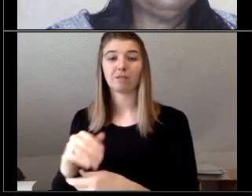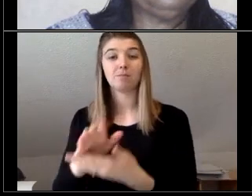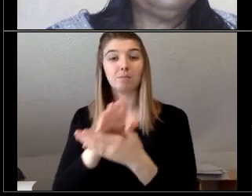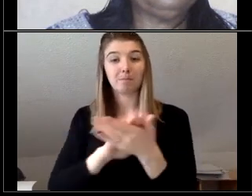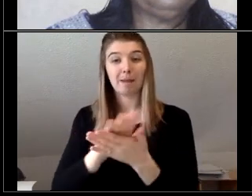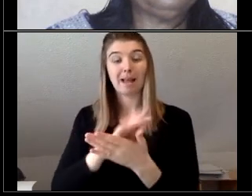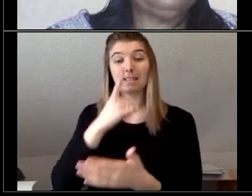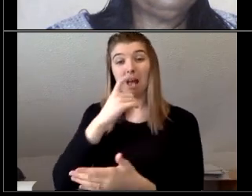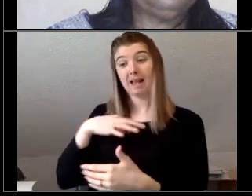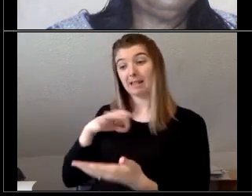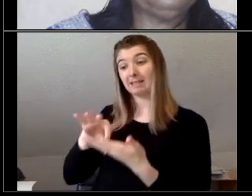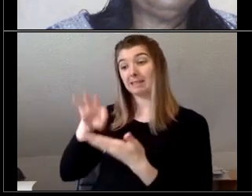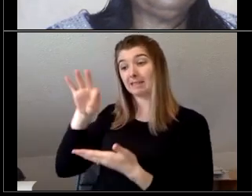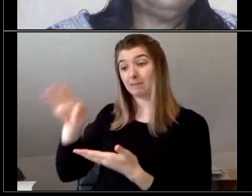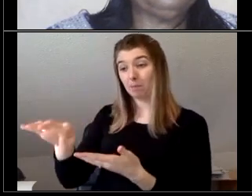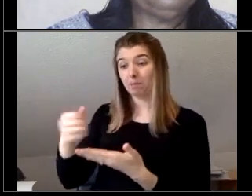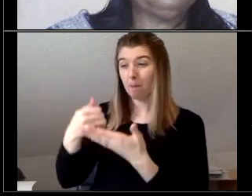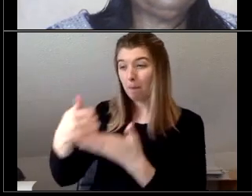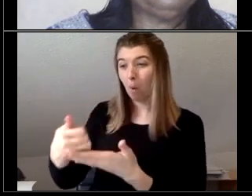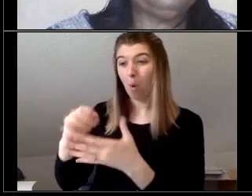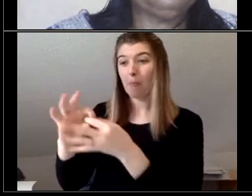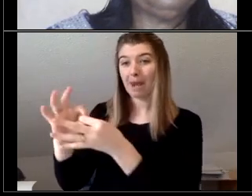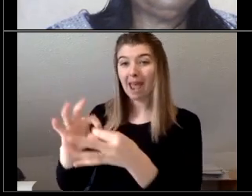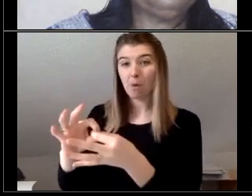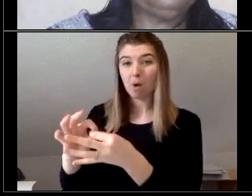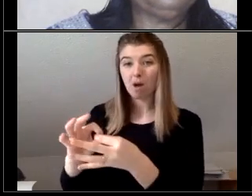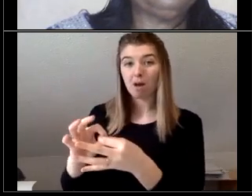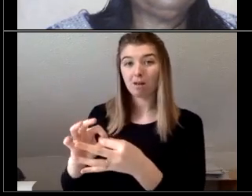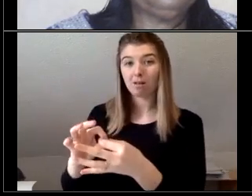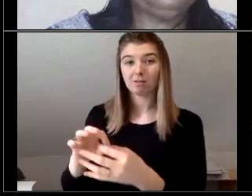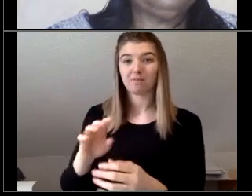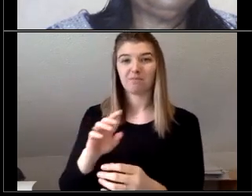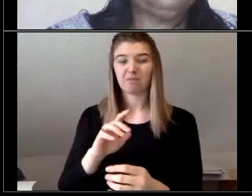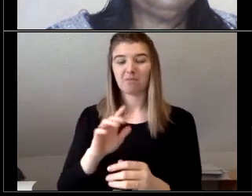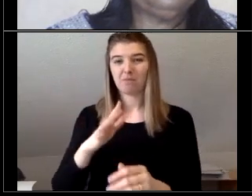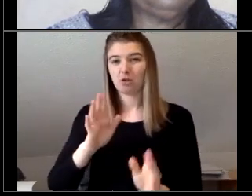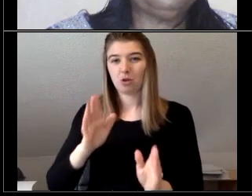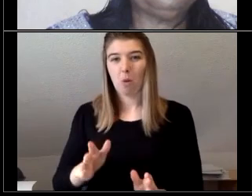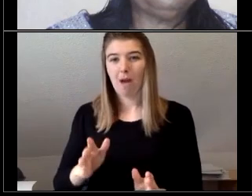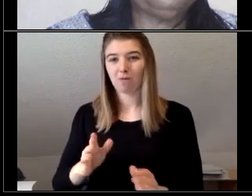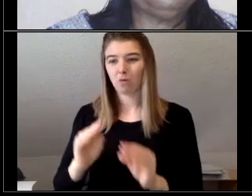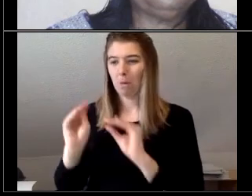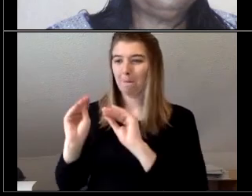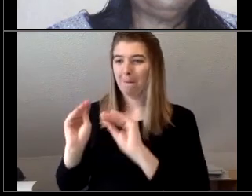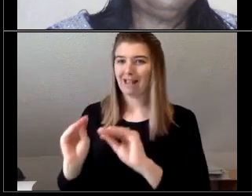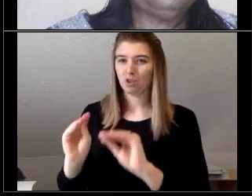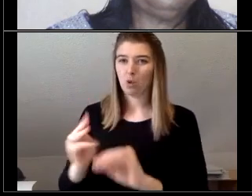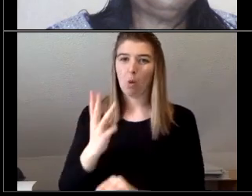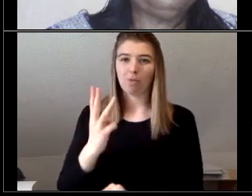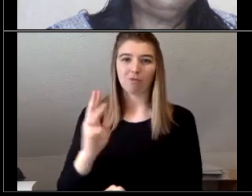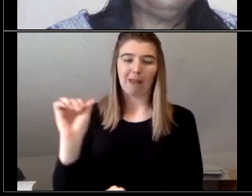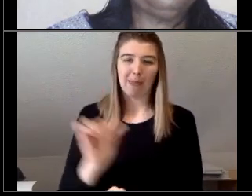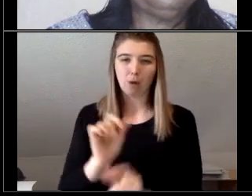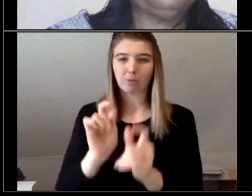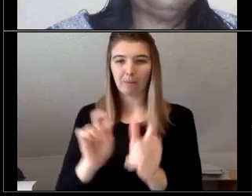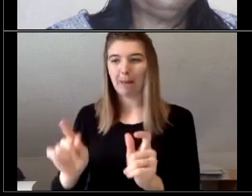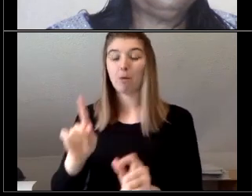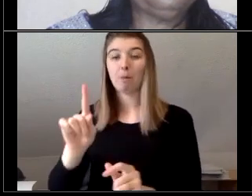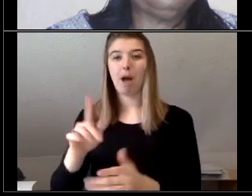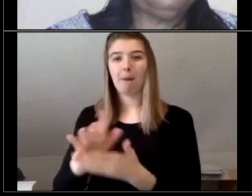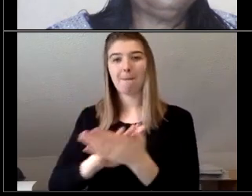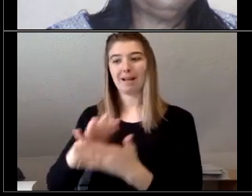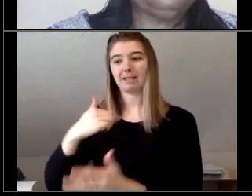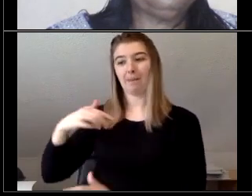and a critical friend to that network. I'm not mentoring 3,000 or 4,000 staff members, but I'm being their critical friend and also their voice